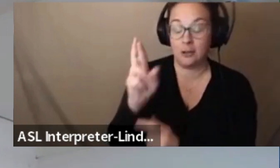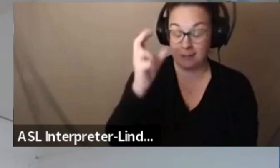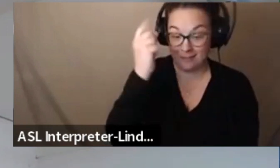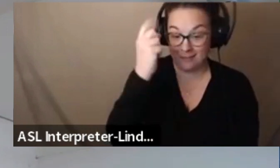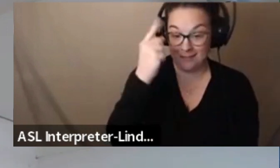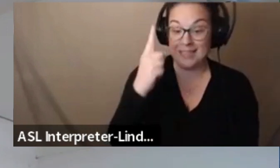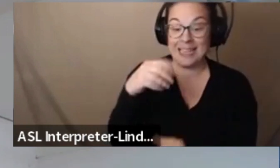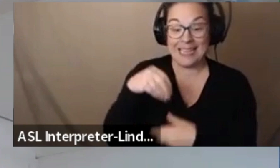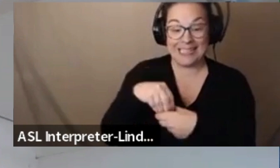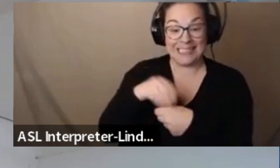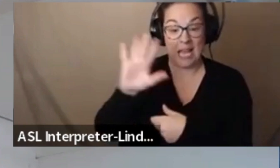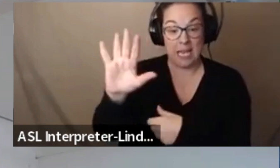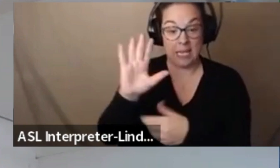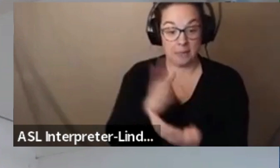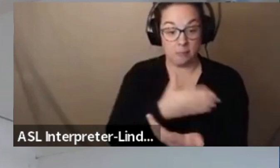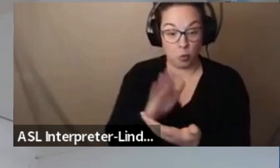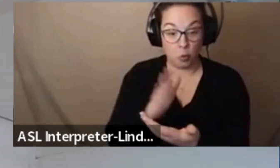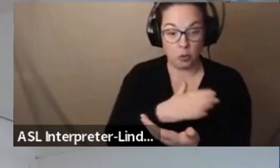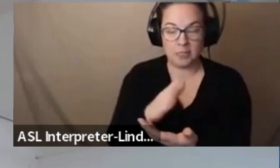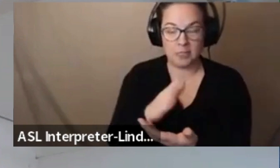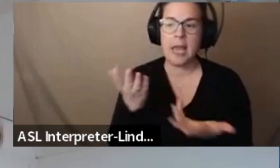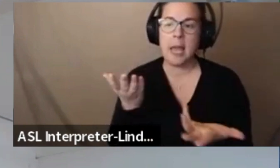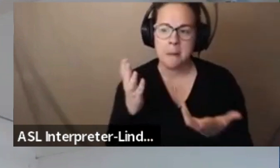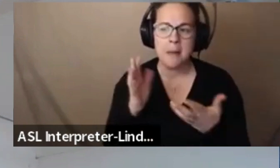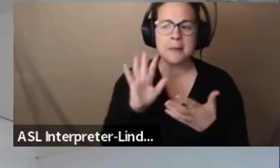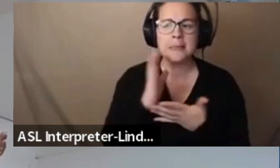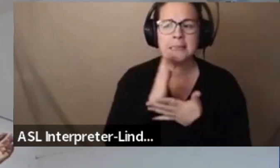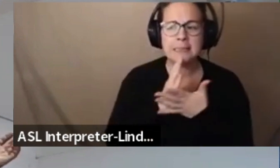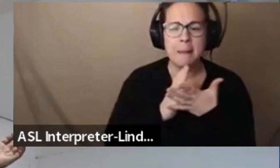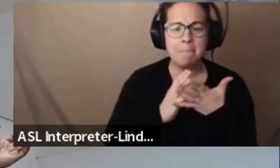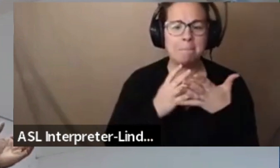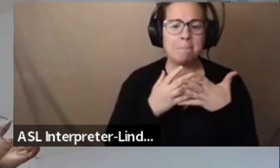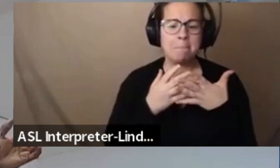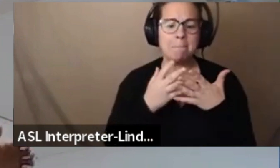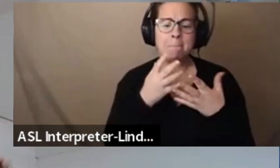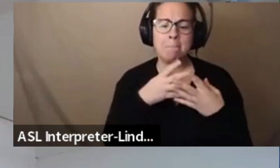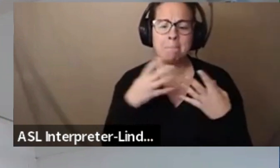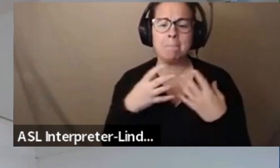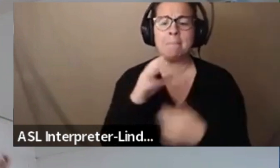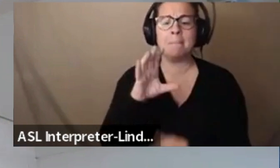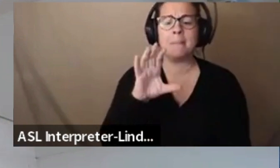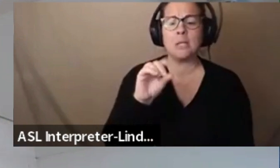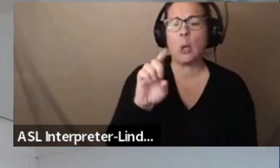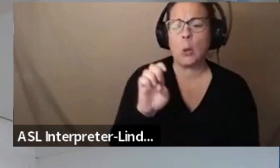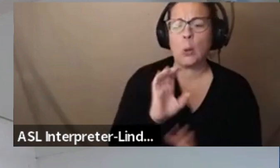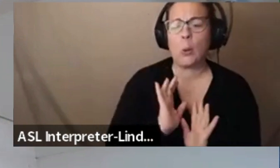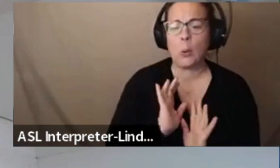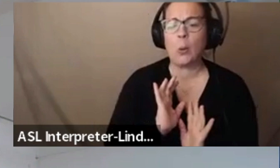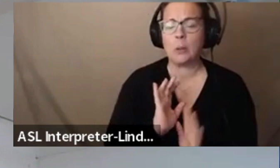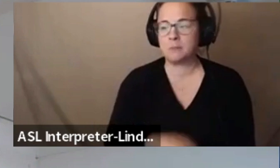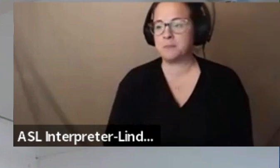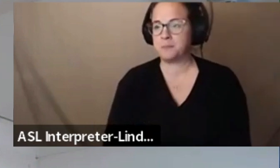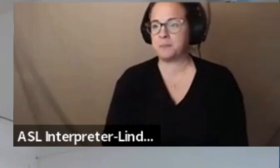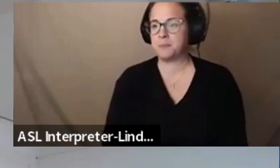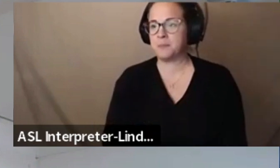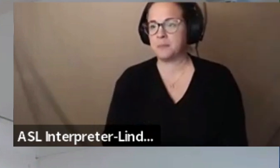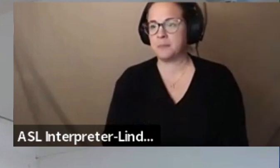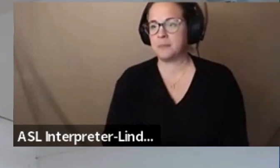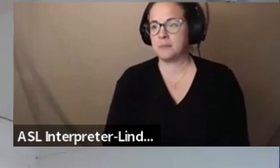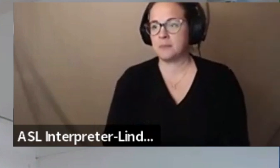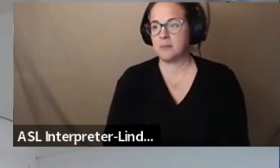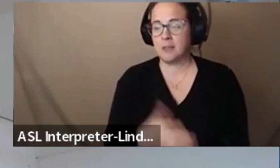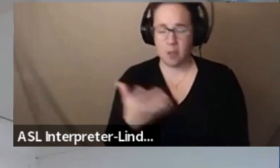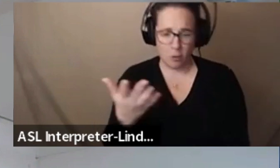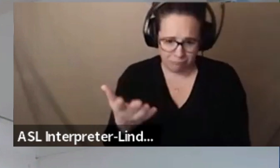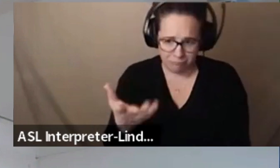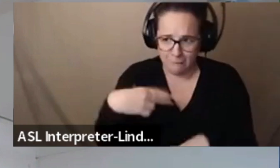and so it's no surprise that Shakespeare is doing that way, way, way back